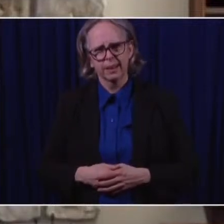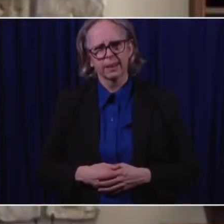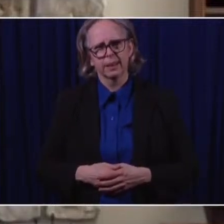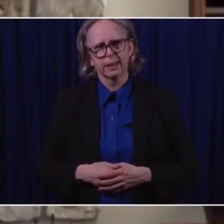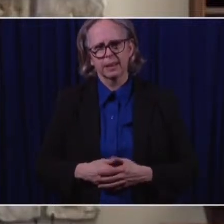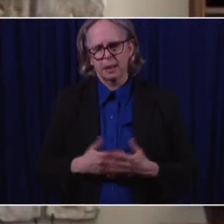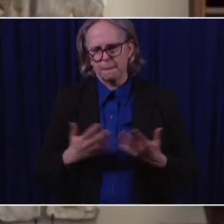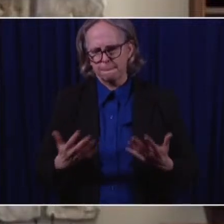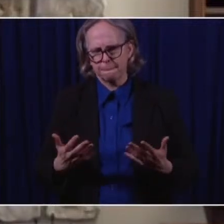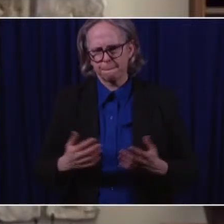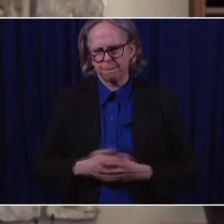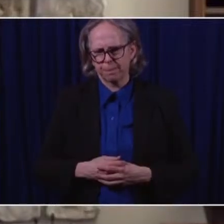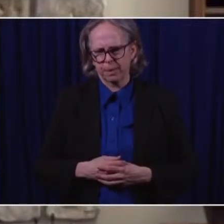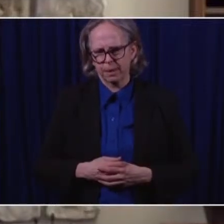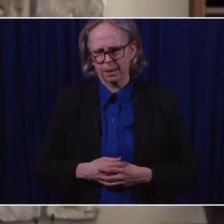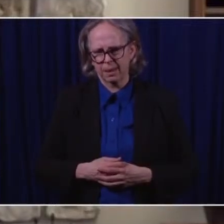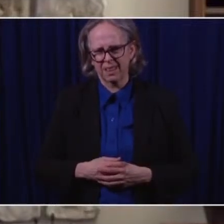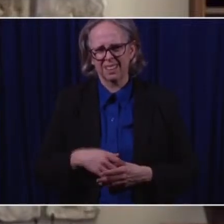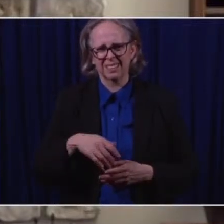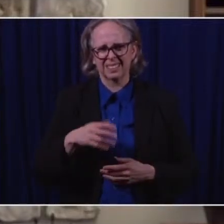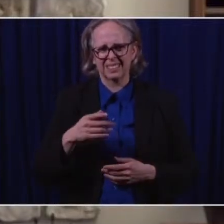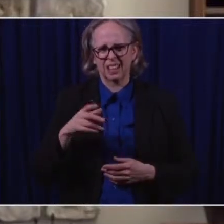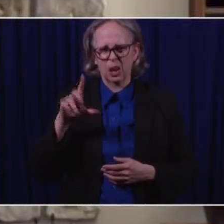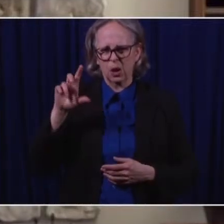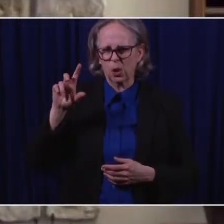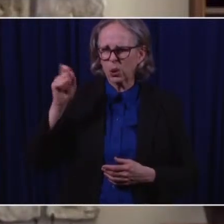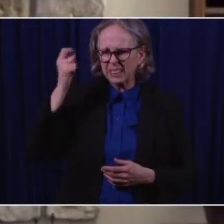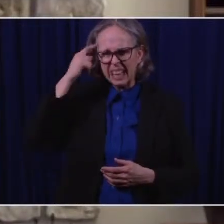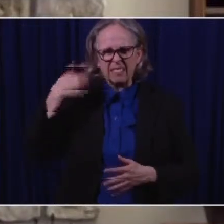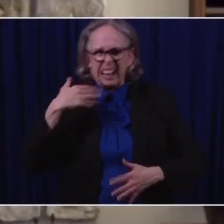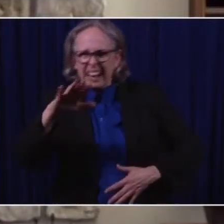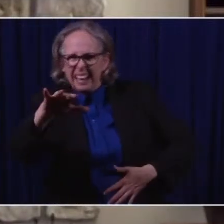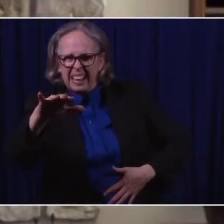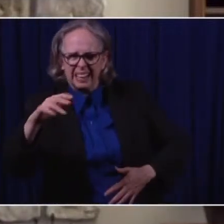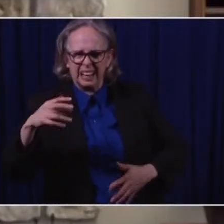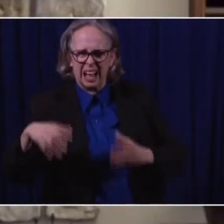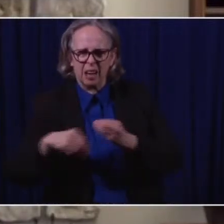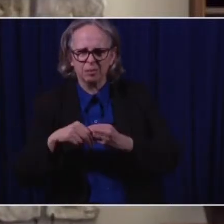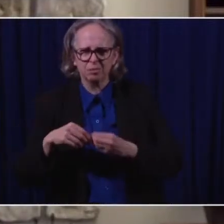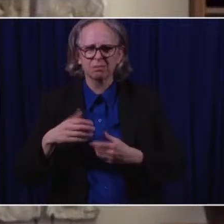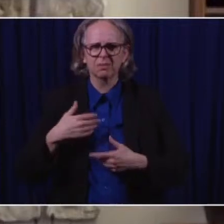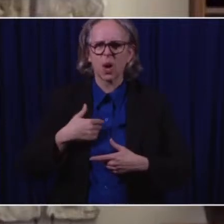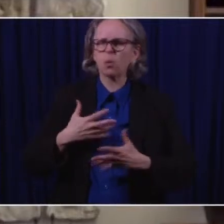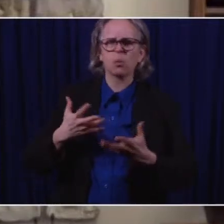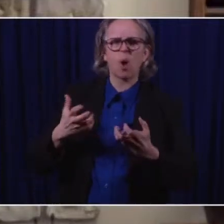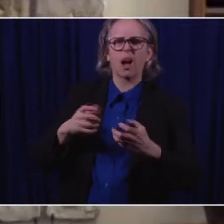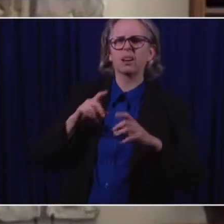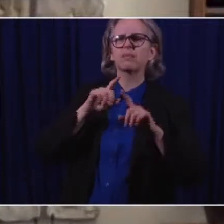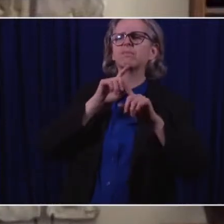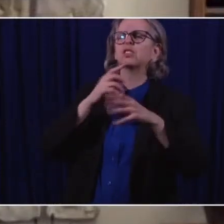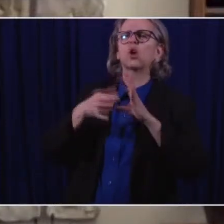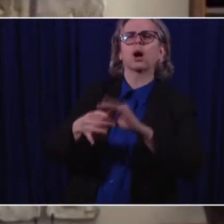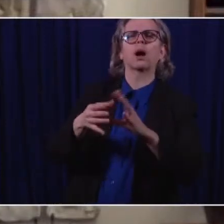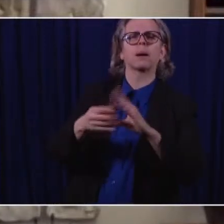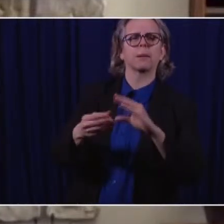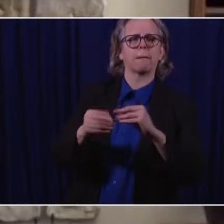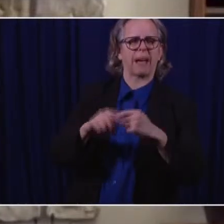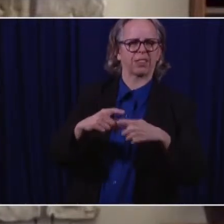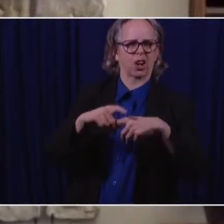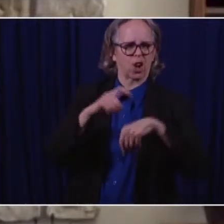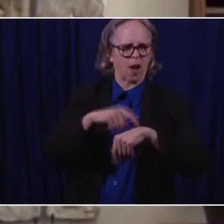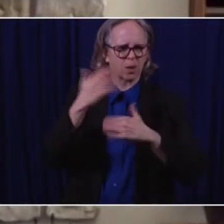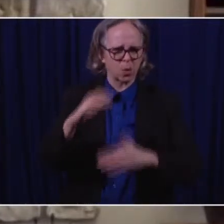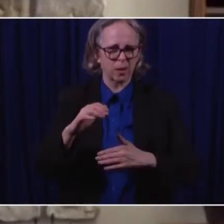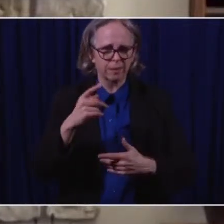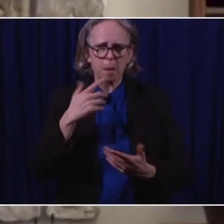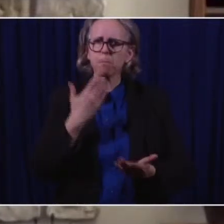Governor wants to say something, but I want to answer the curfew question. The evidence that curfews work